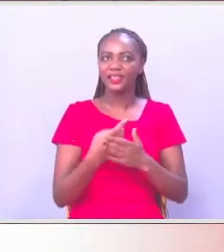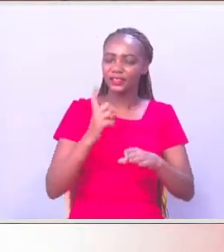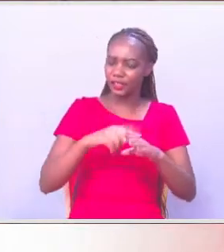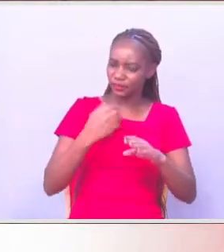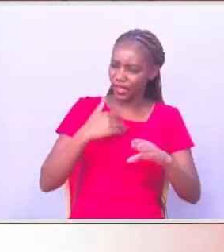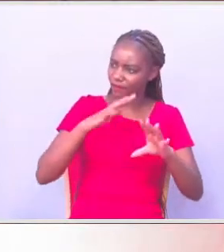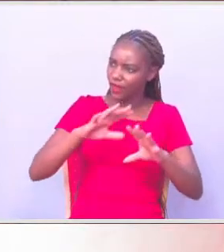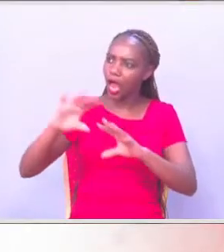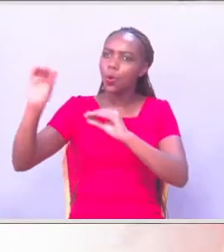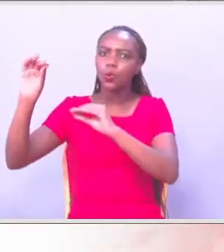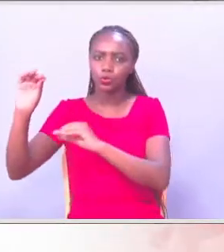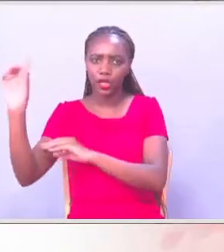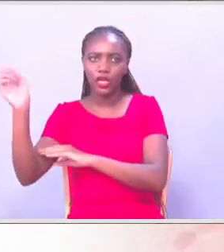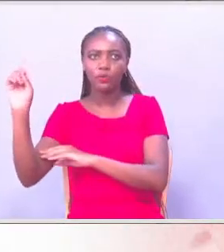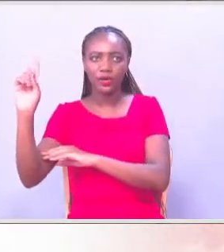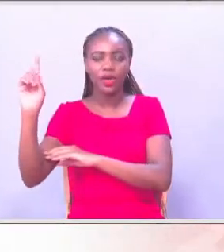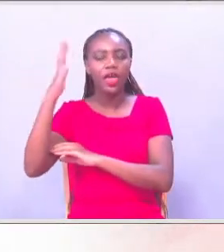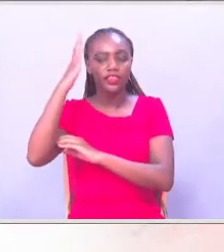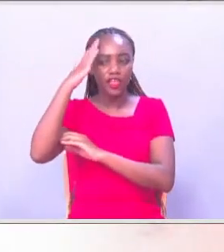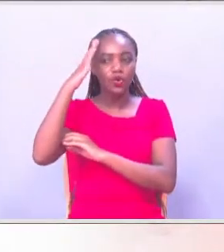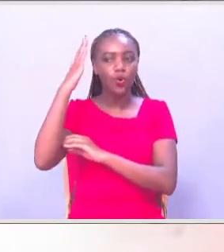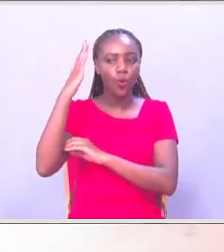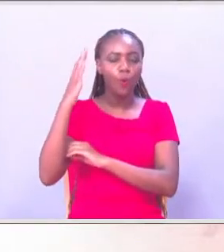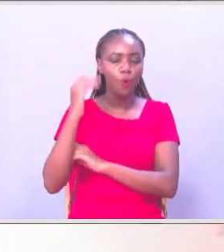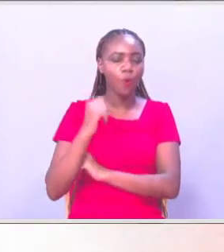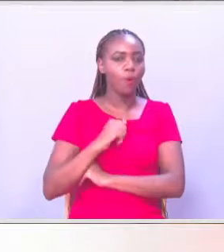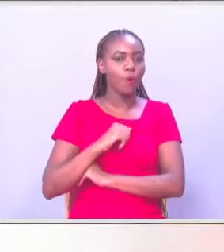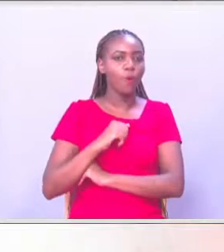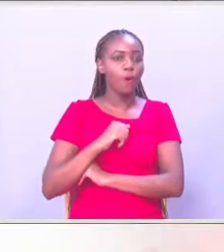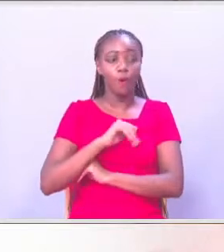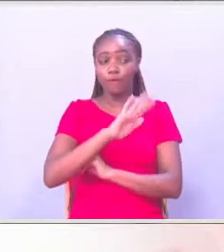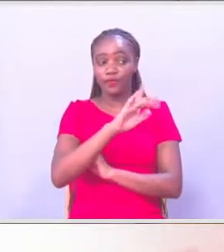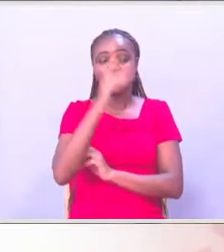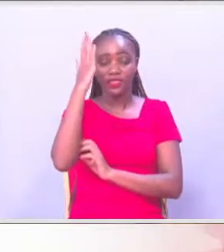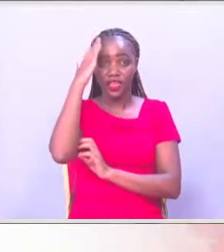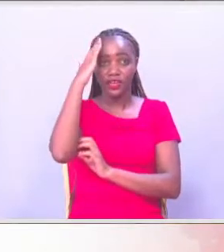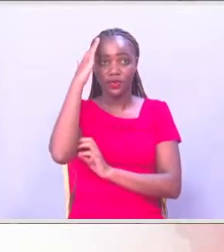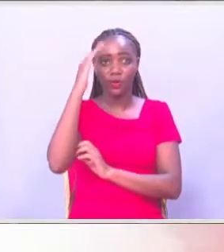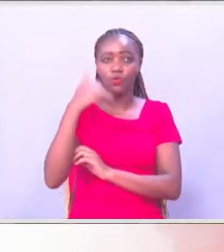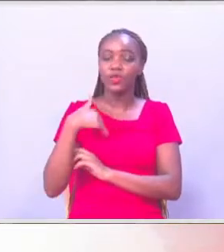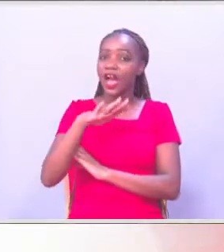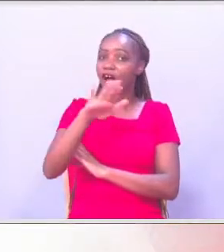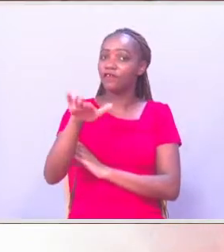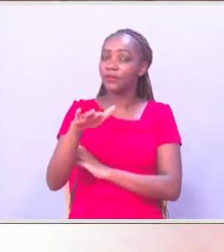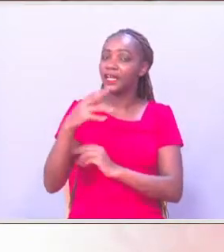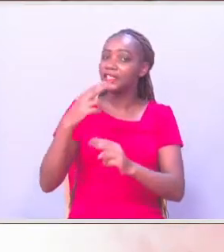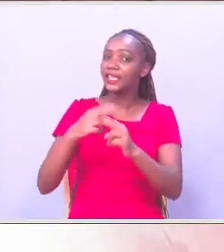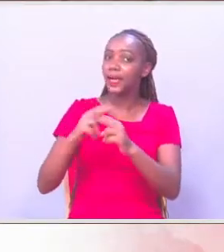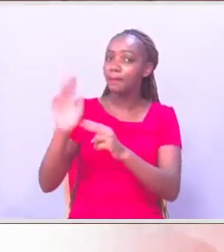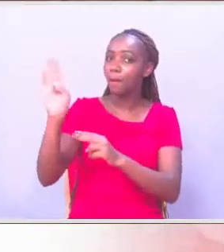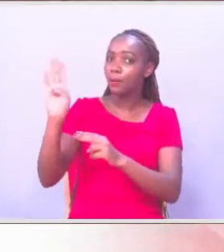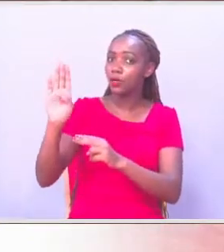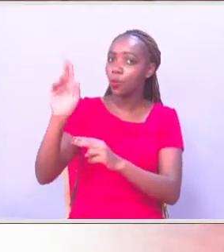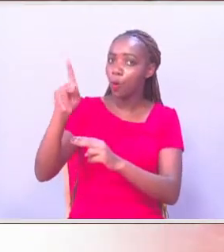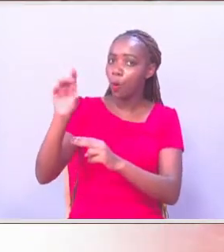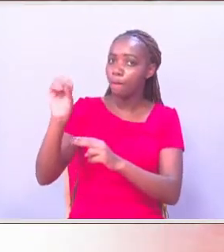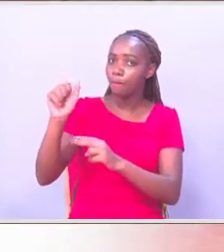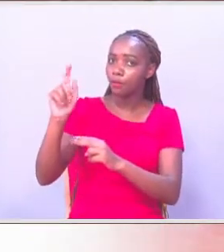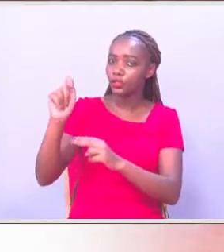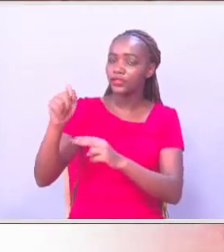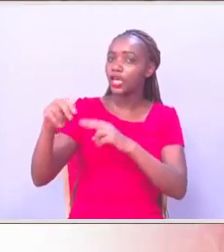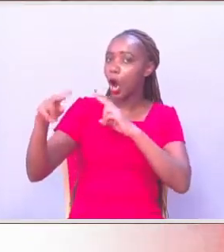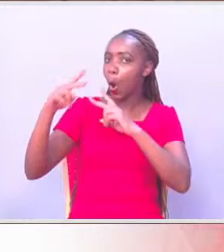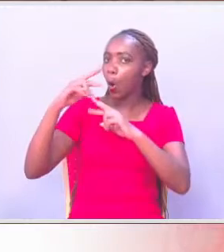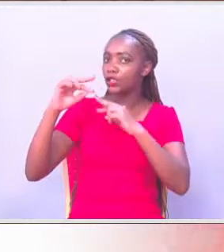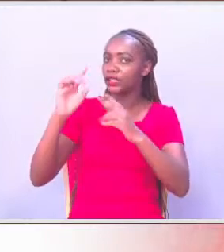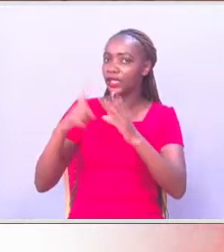nikienda Nairobi wanajua when I'm going. If you know, there is a place known as the Blue Post Hotel. Tukufika hapo